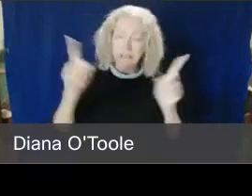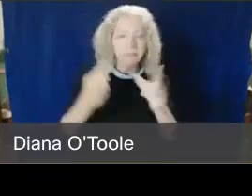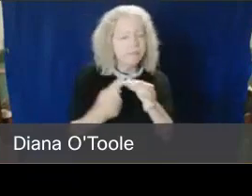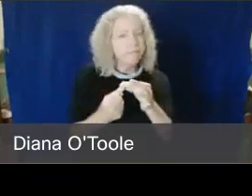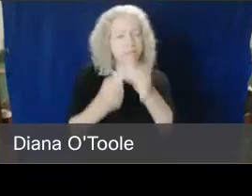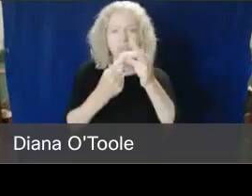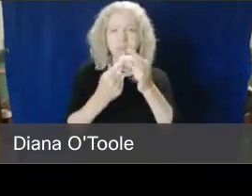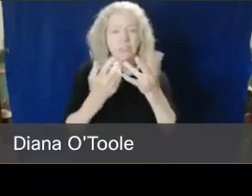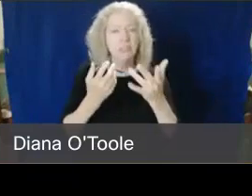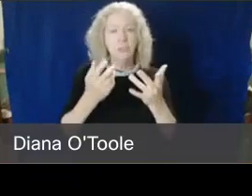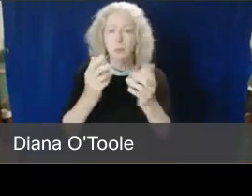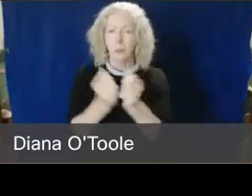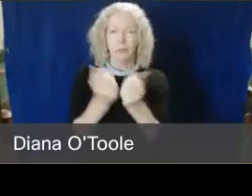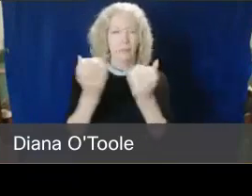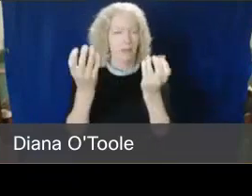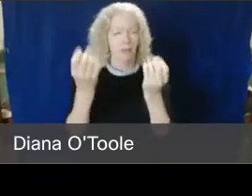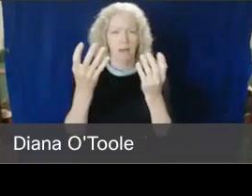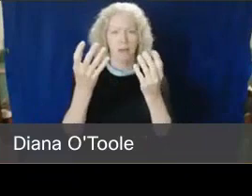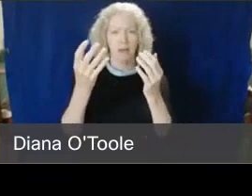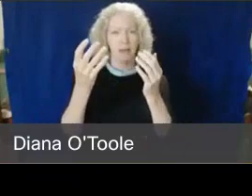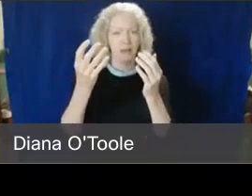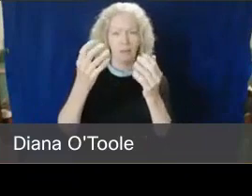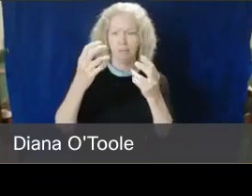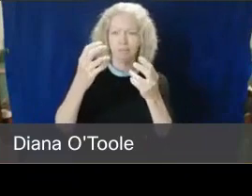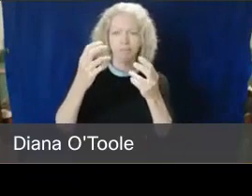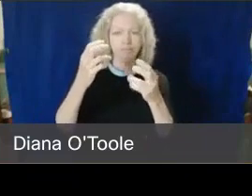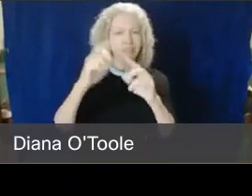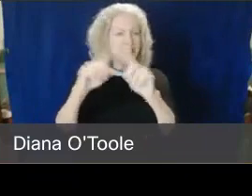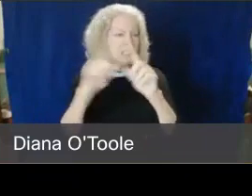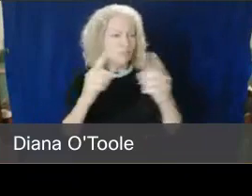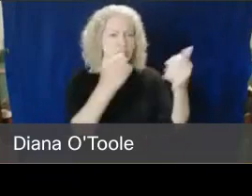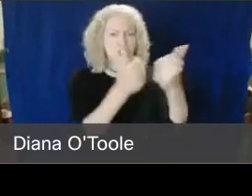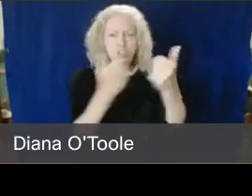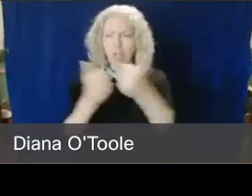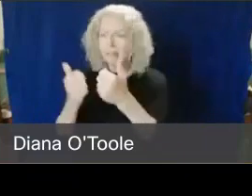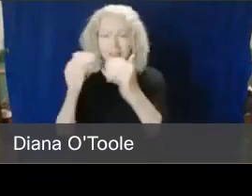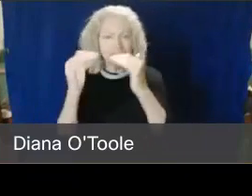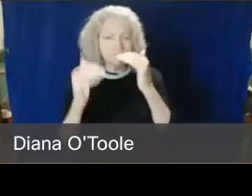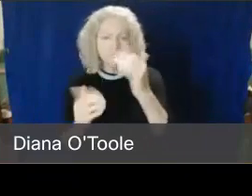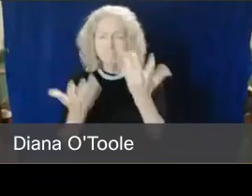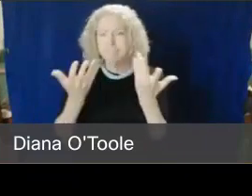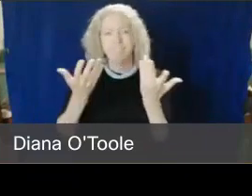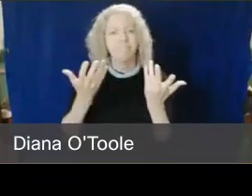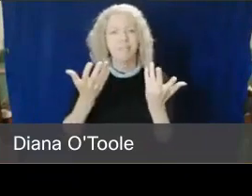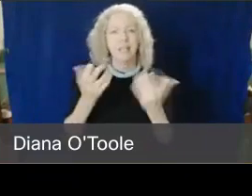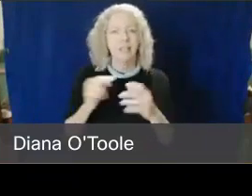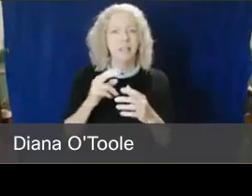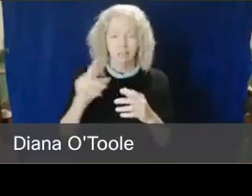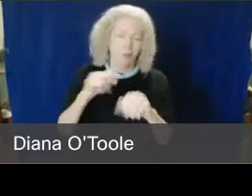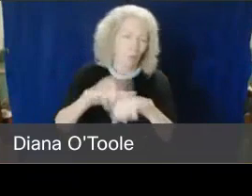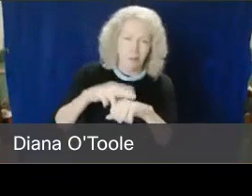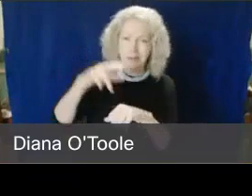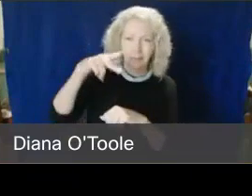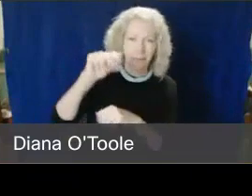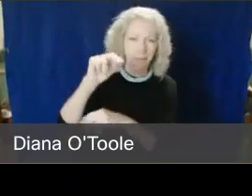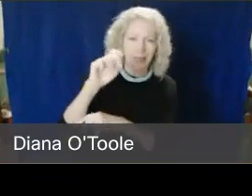layered issues and layered challenges. So of course, the coronavirus and the pandemic and how we're responding to that and